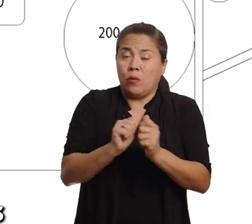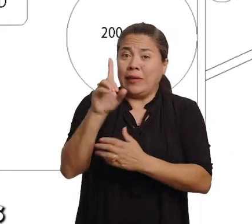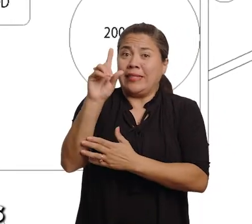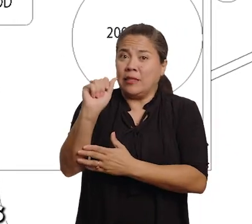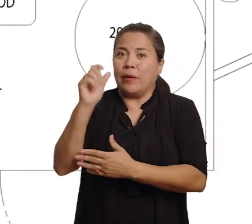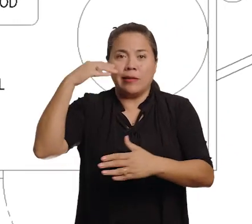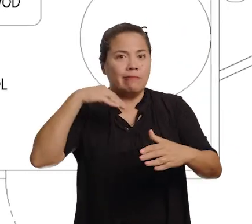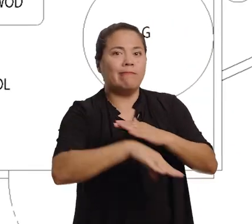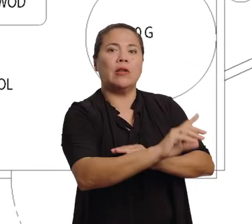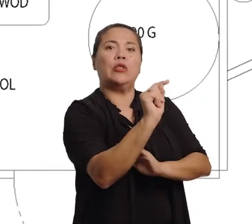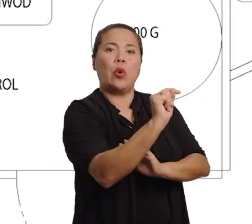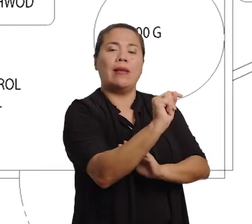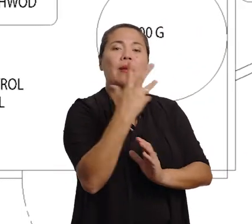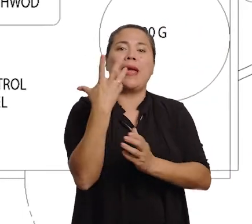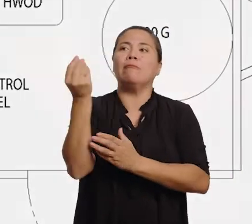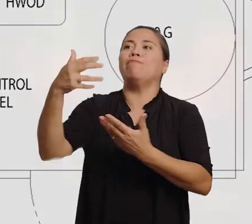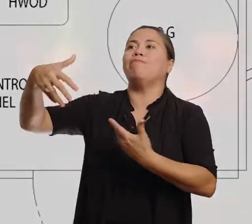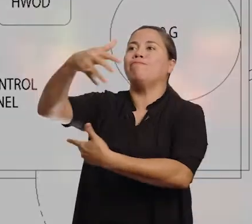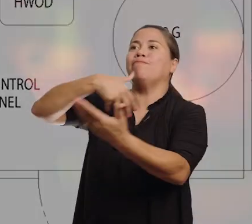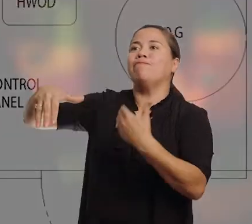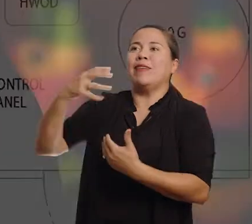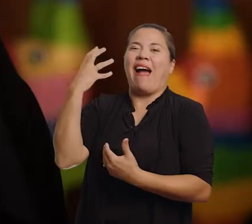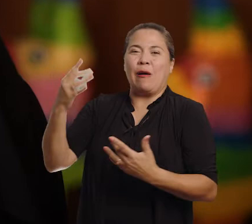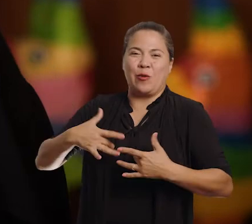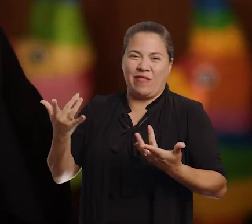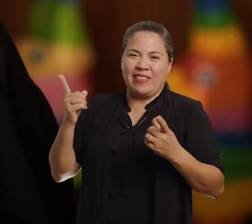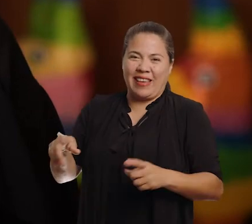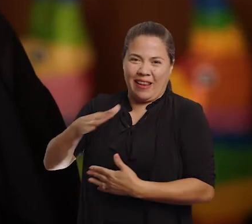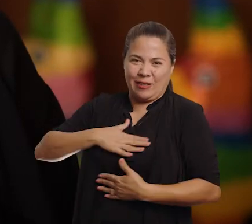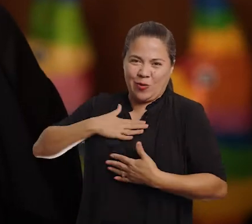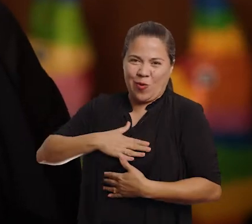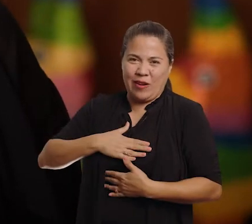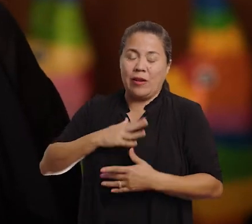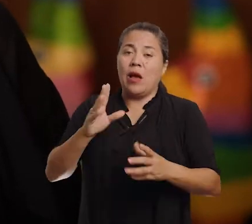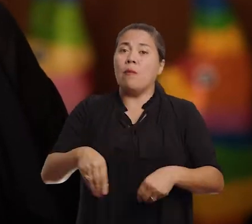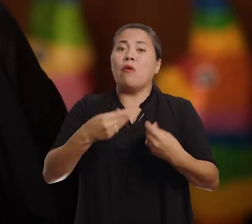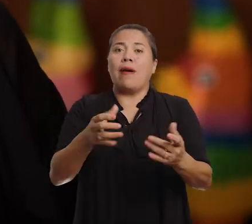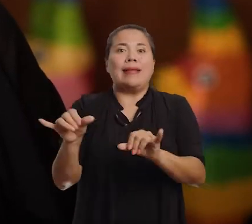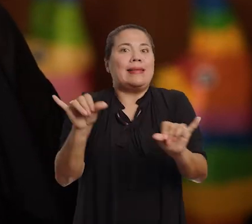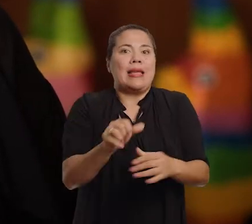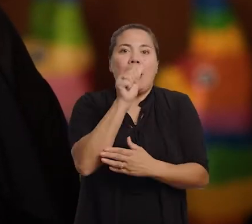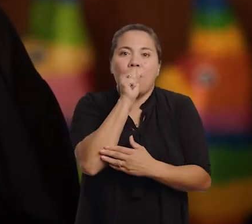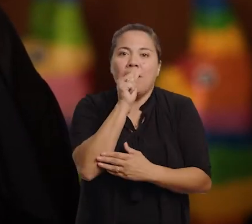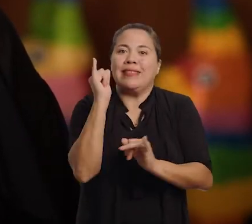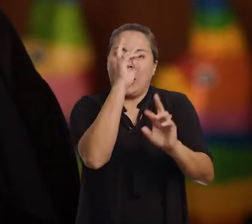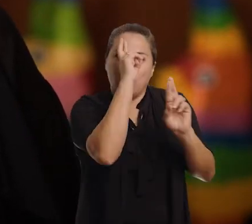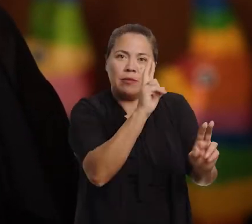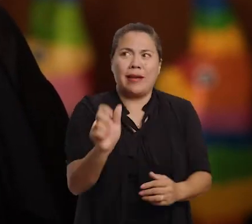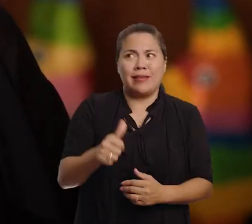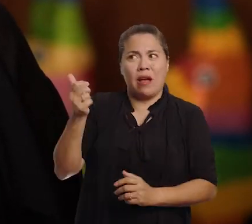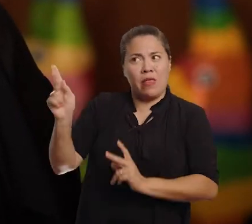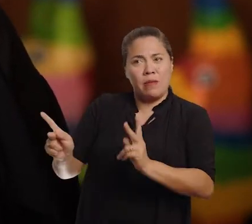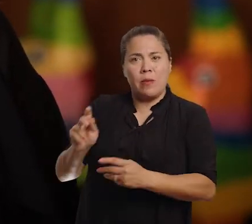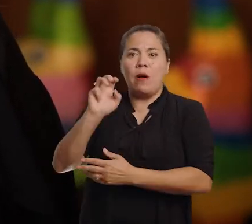Antonians with disabilities the full enjoyment of our community's outdoor experiences. Providing the same privacy and dignity others